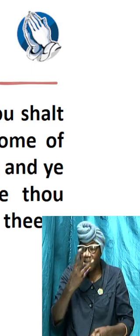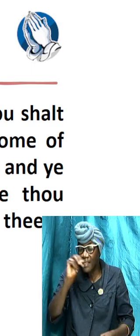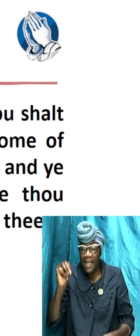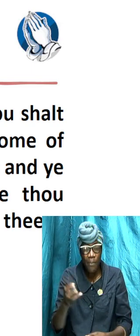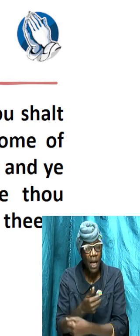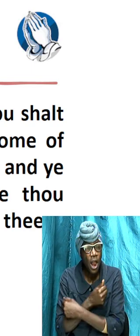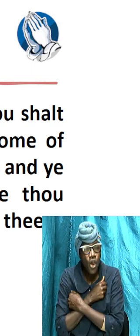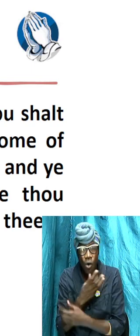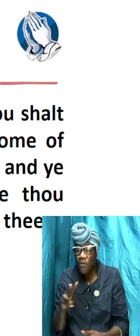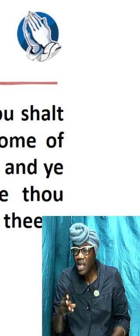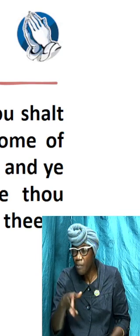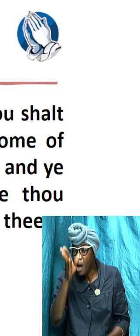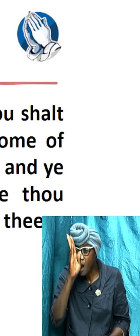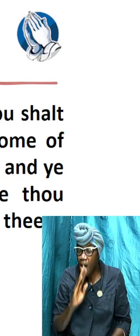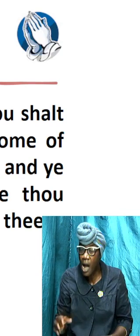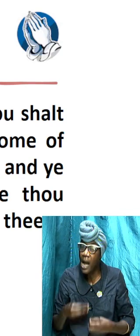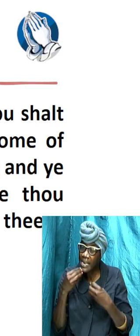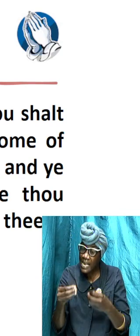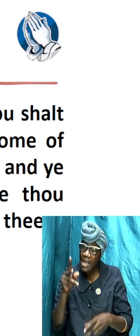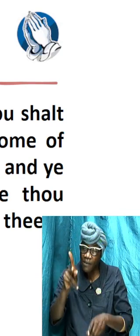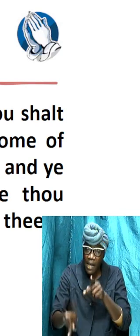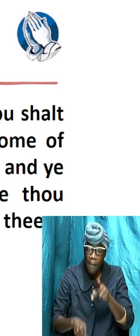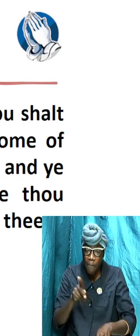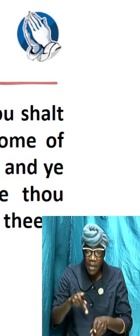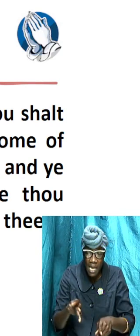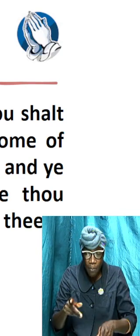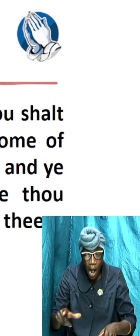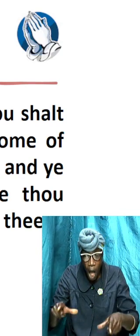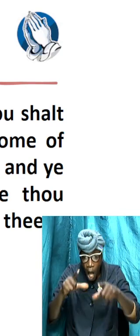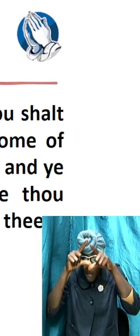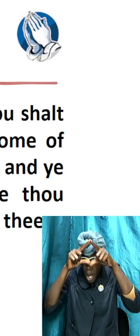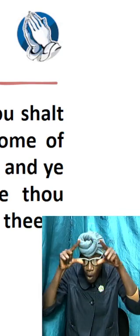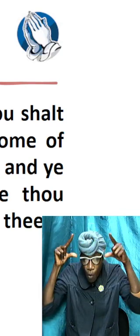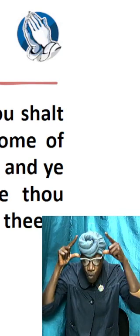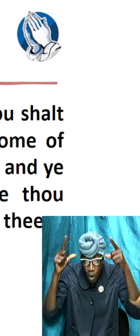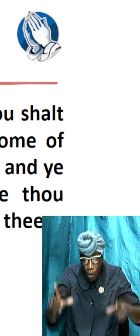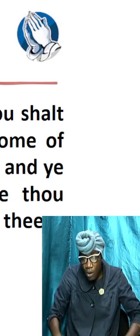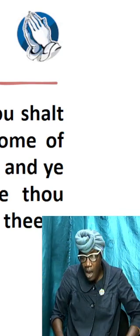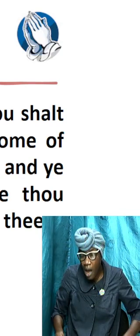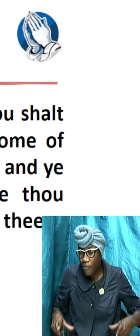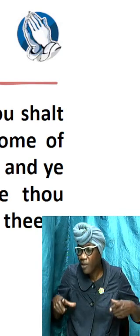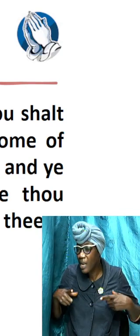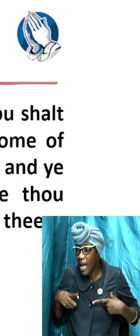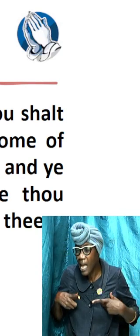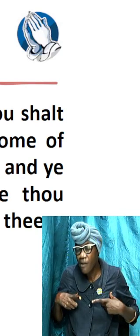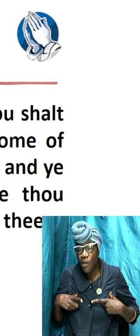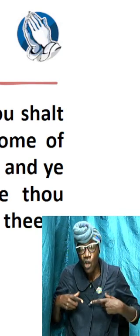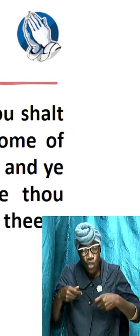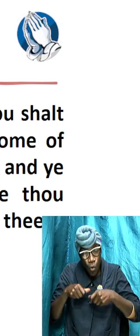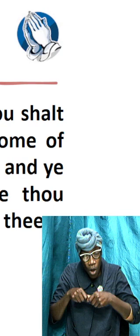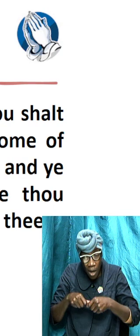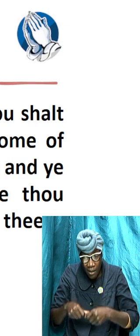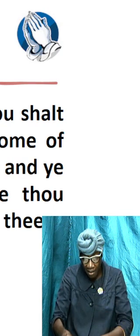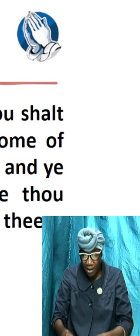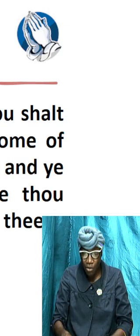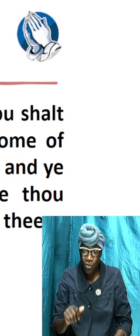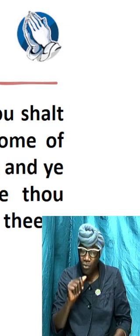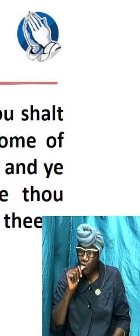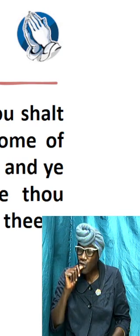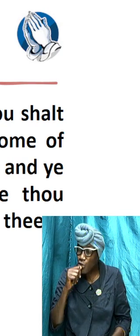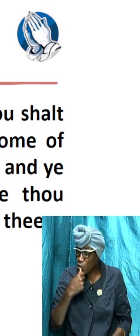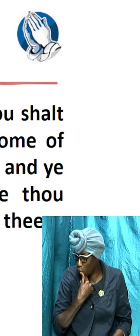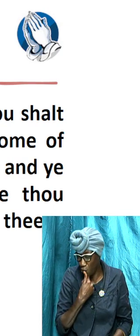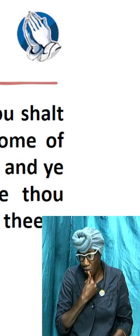that God is going to give people, amen, the crown of life because you have endured tribulation. And trust me, some persons are going to